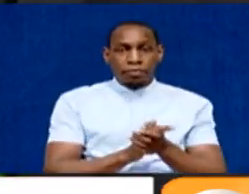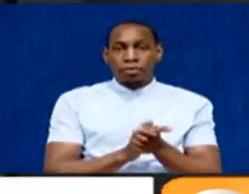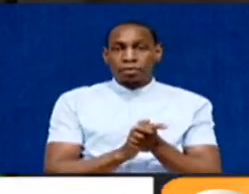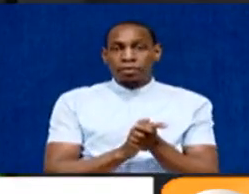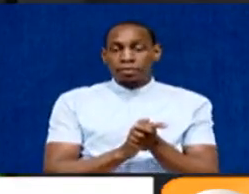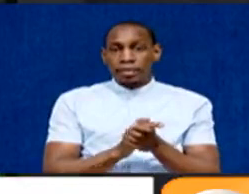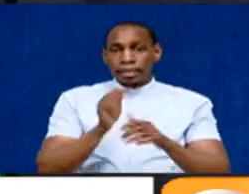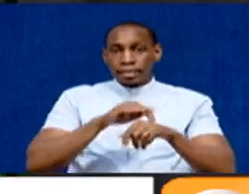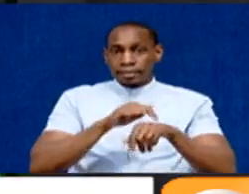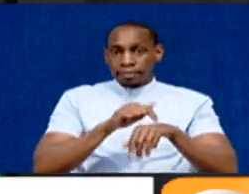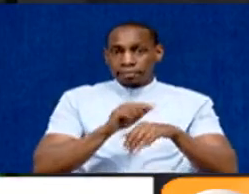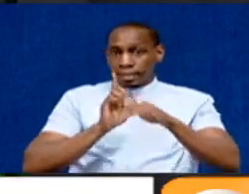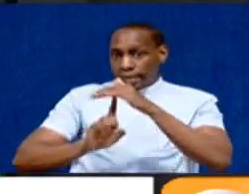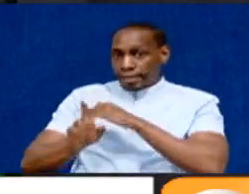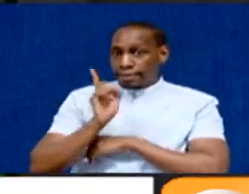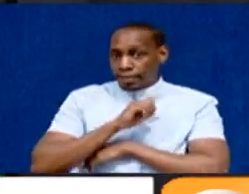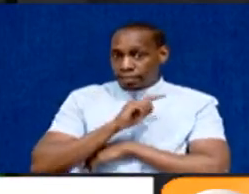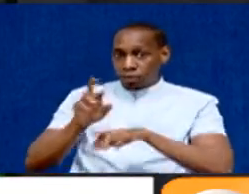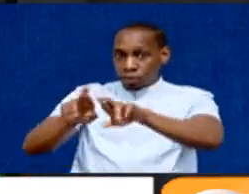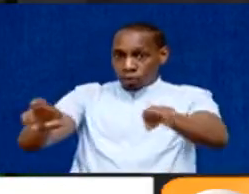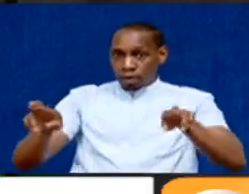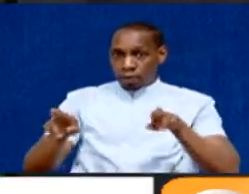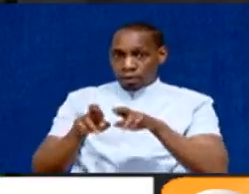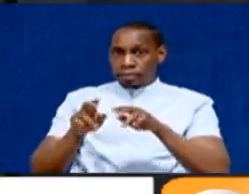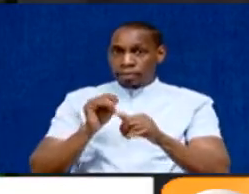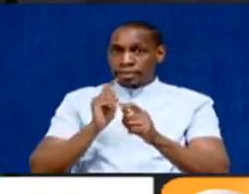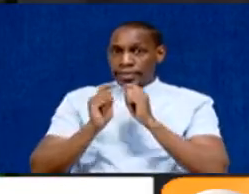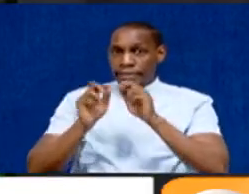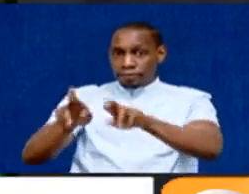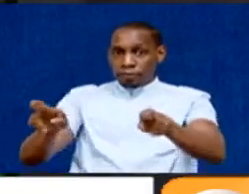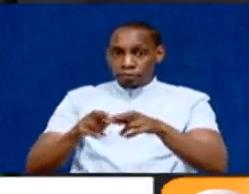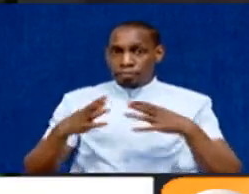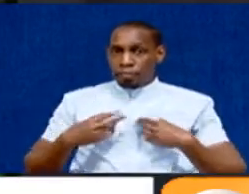so after you get in that room, that interview room,